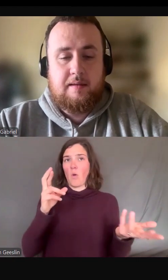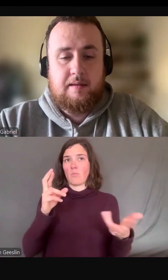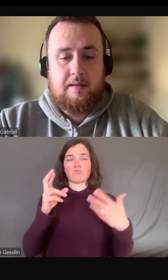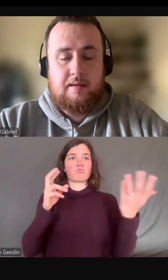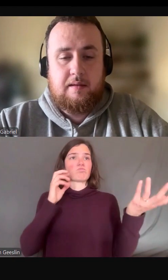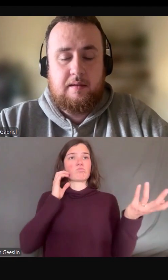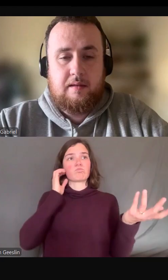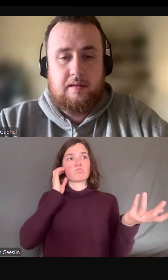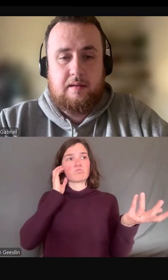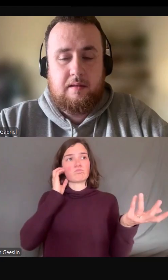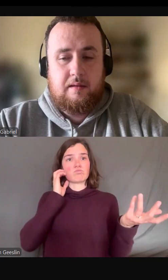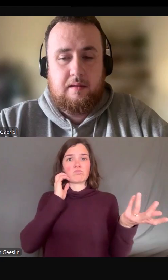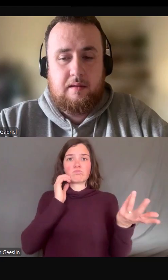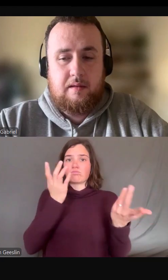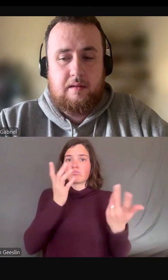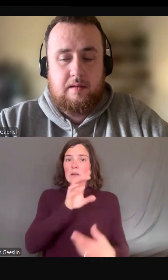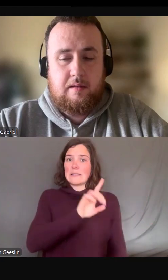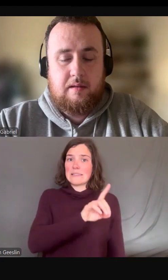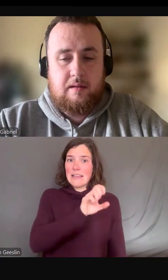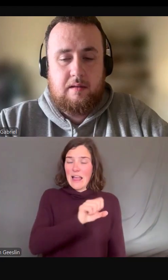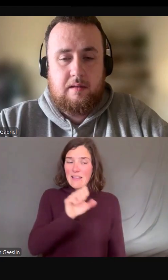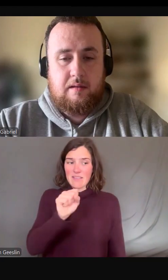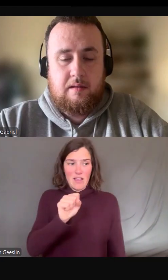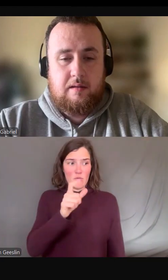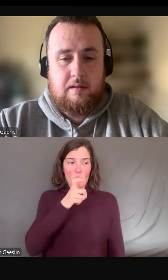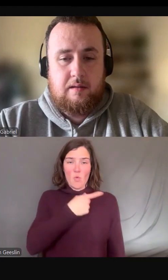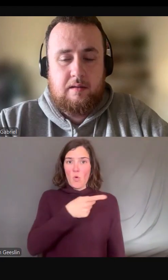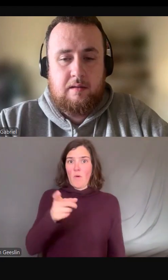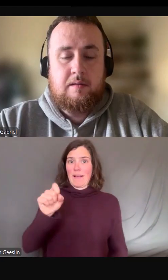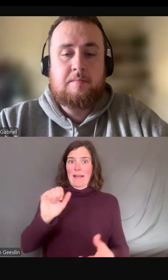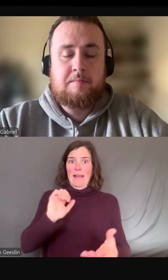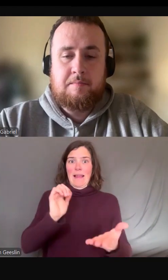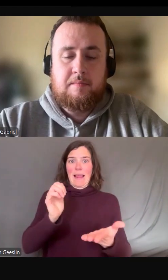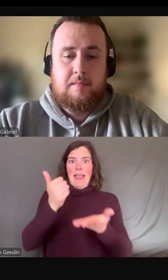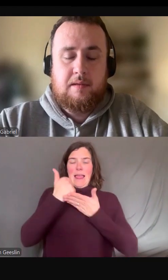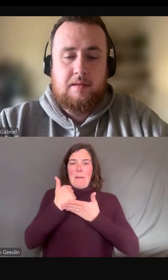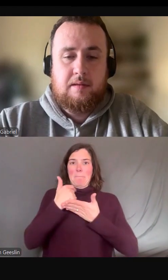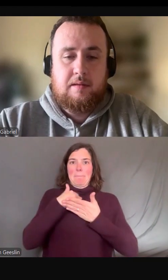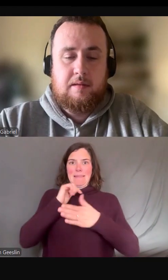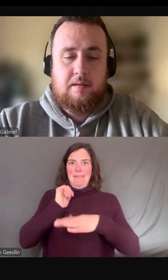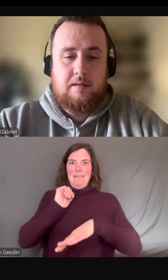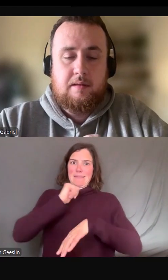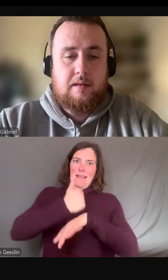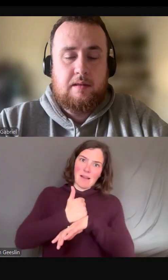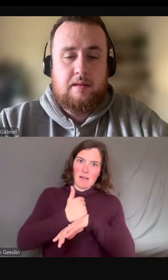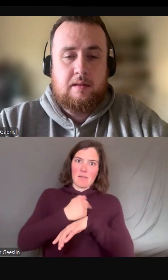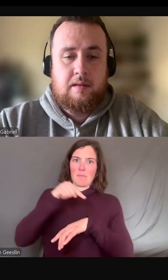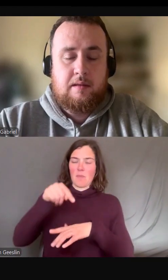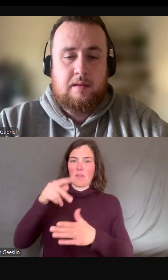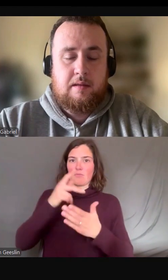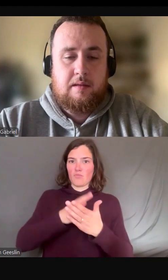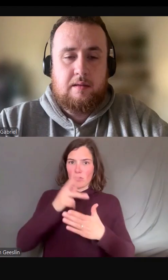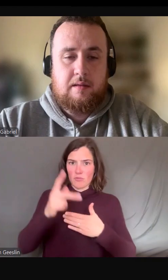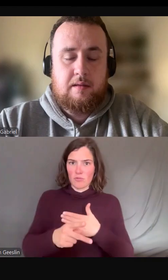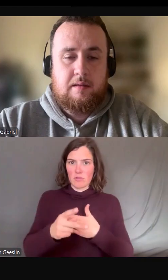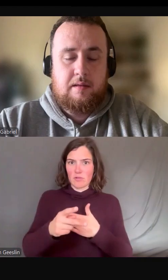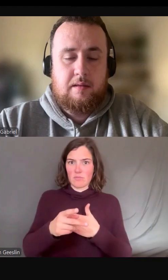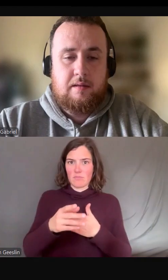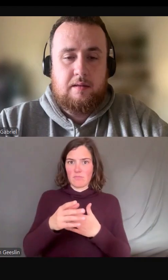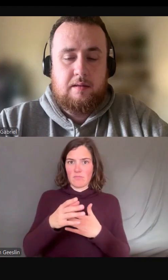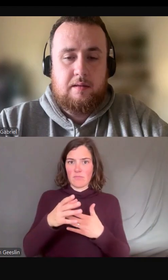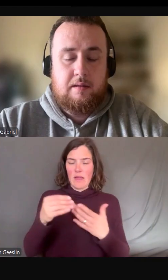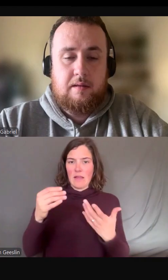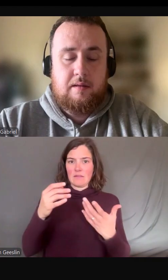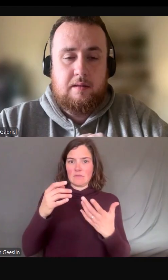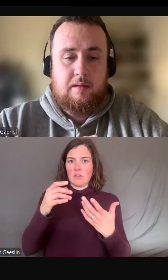the DSS department that can help me set this program up and just get it to the things I need